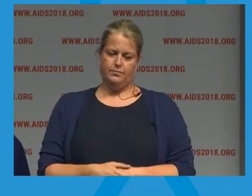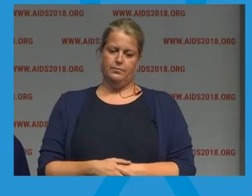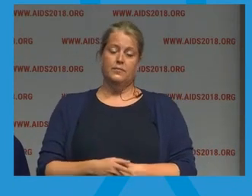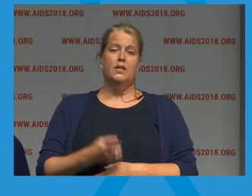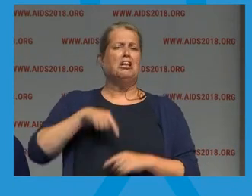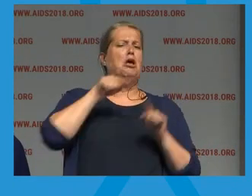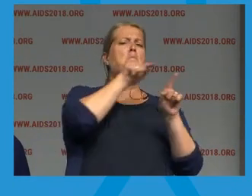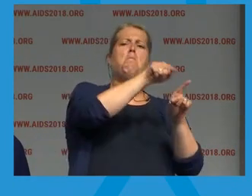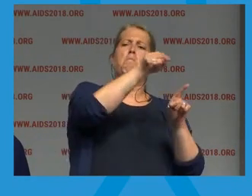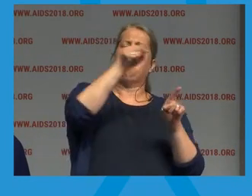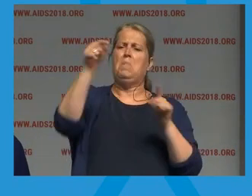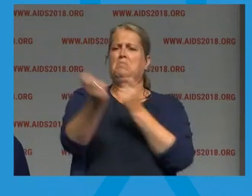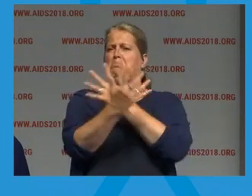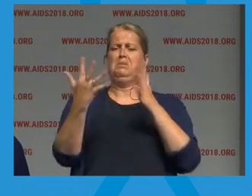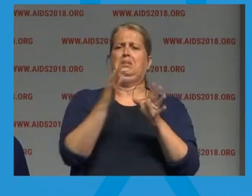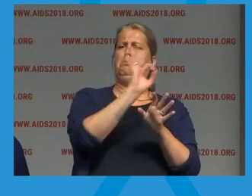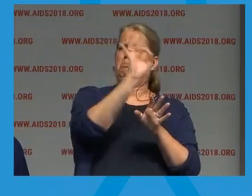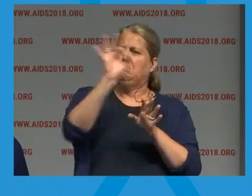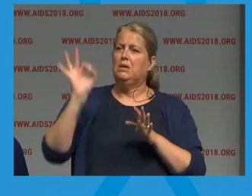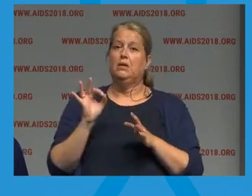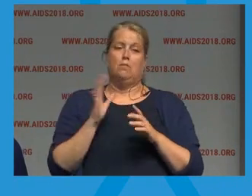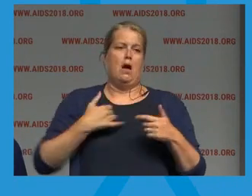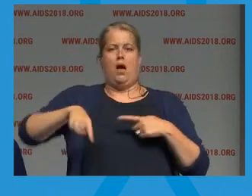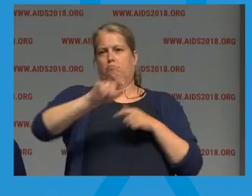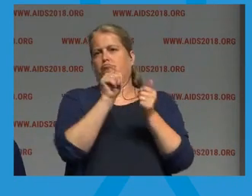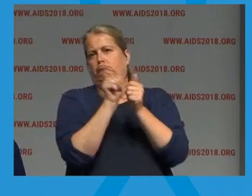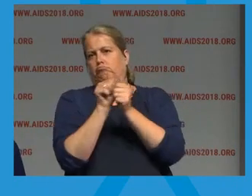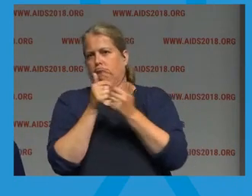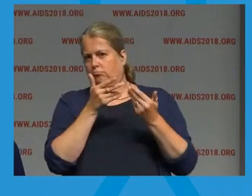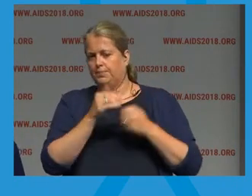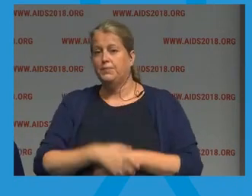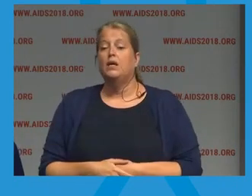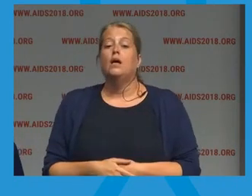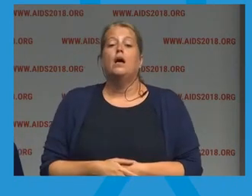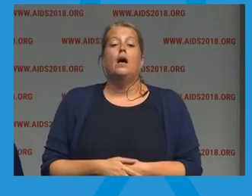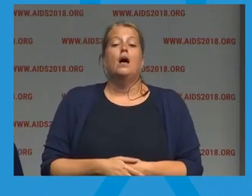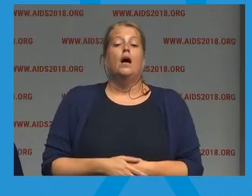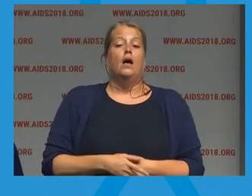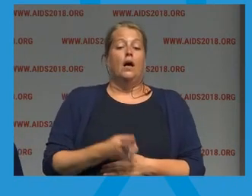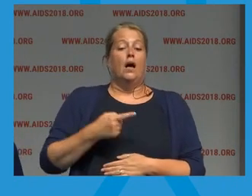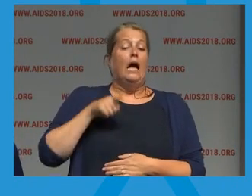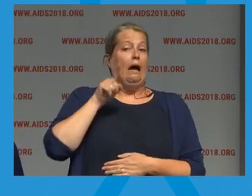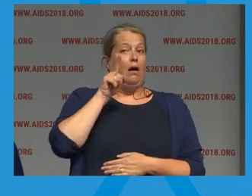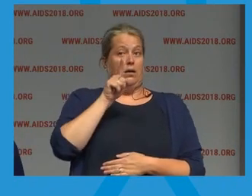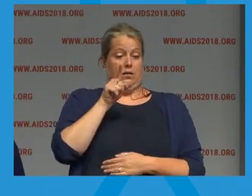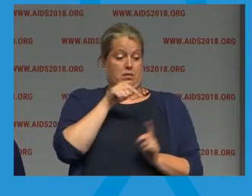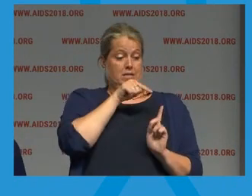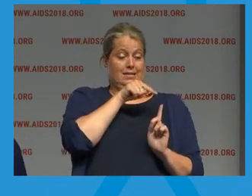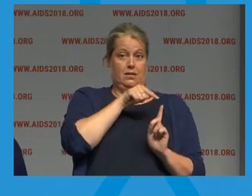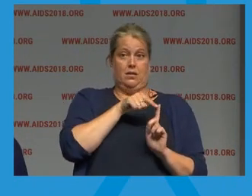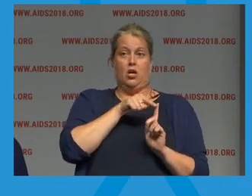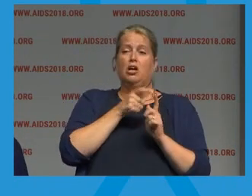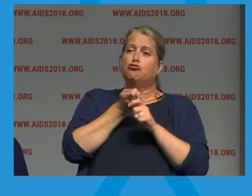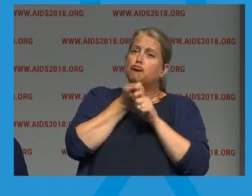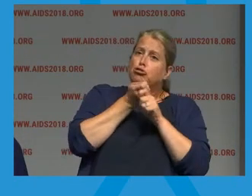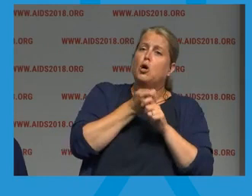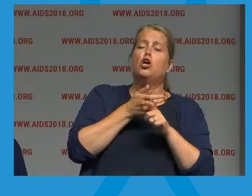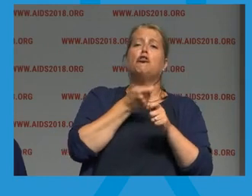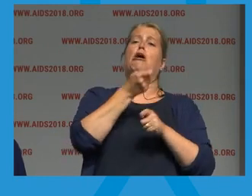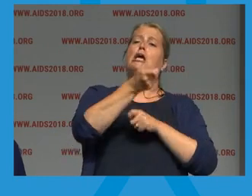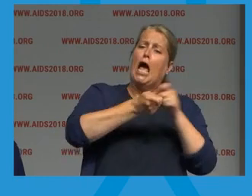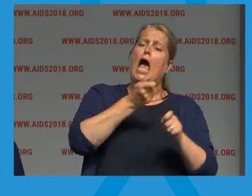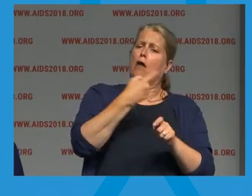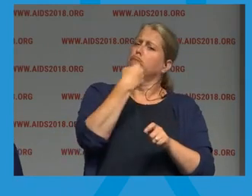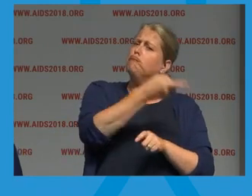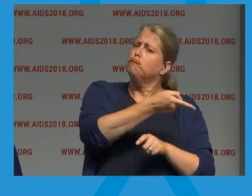and KwaZulu-Natal, where my comrades are from. Apart from directly addressing the need for treatment care for